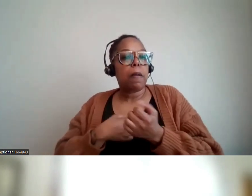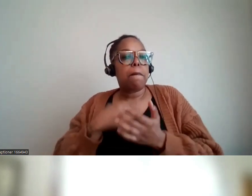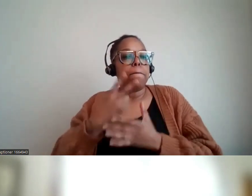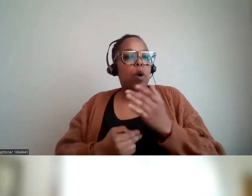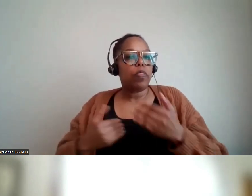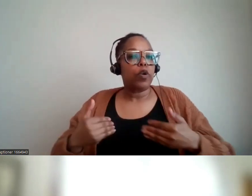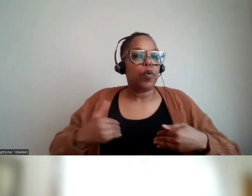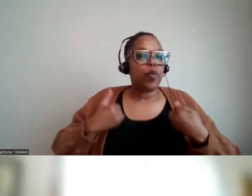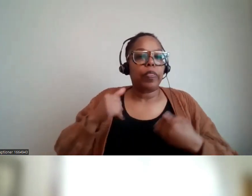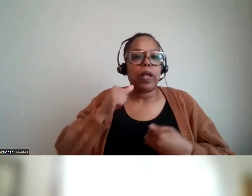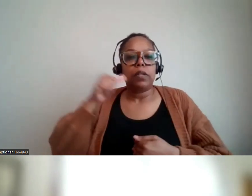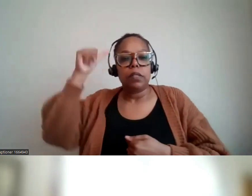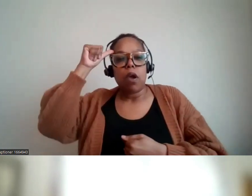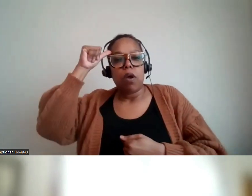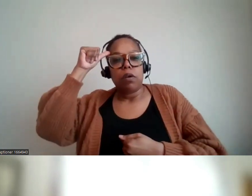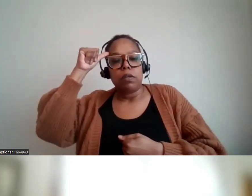model?